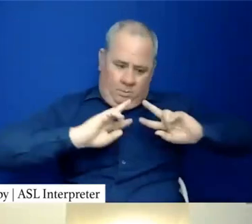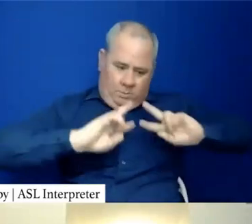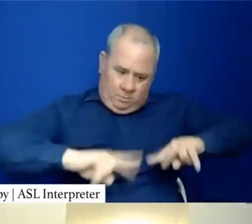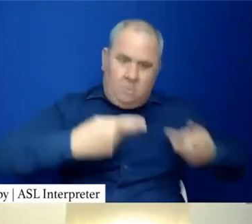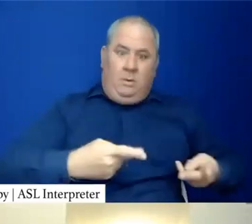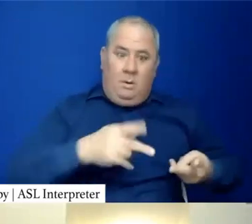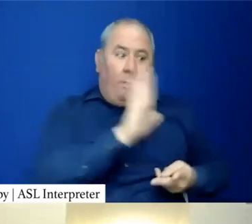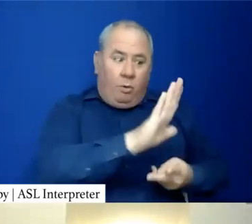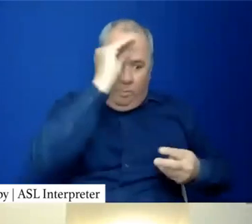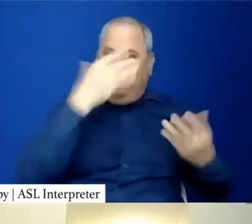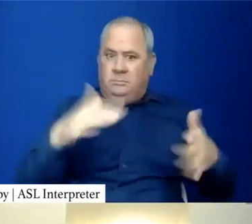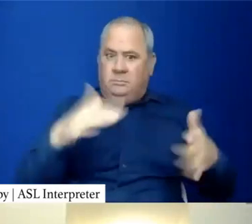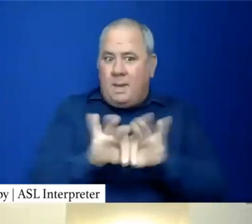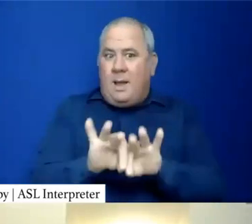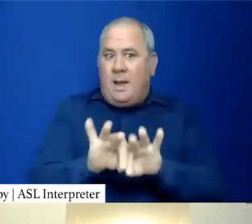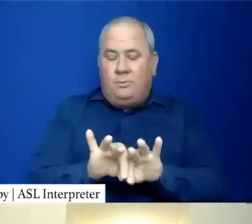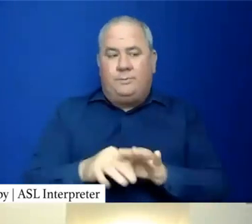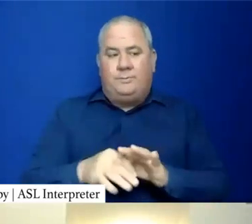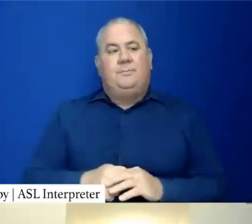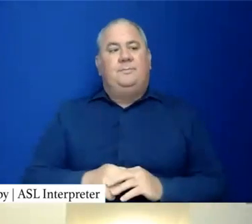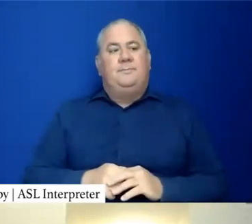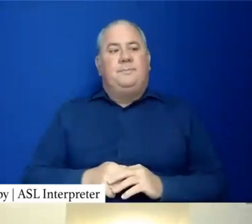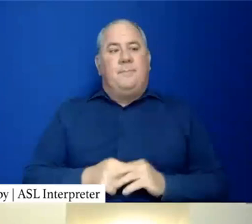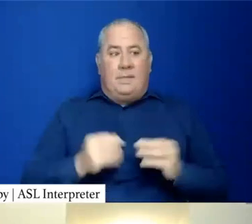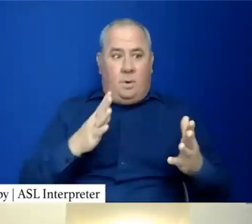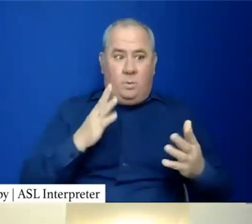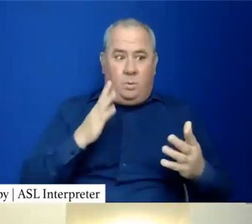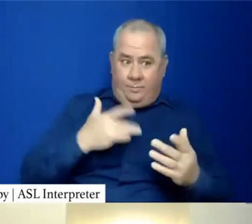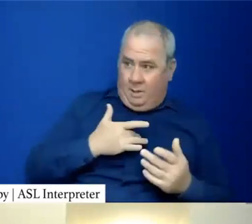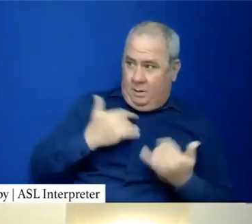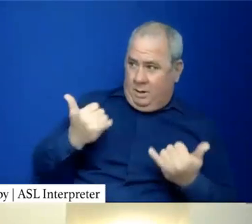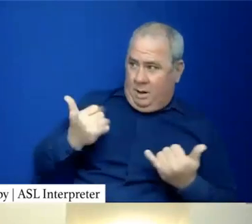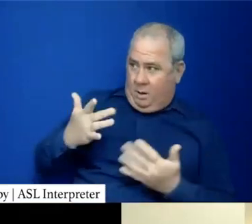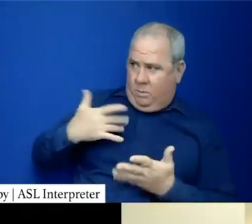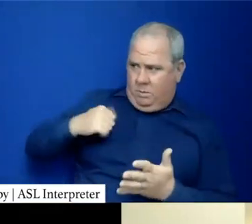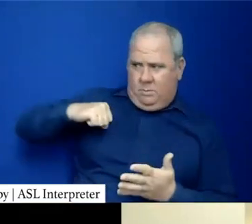frightening, or they don't know if they can trust you. Yeah, and like, they have no reason to.